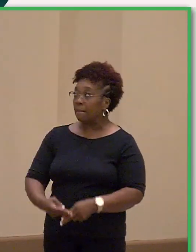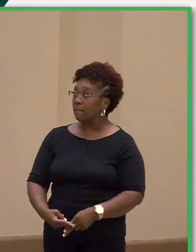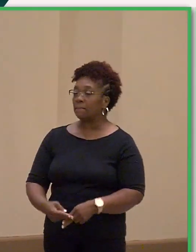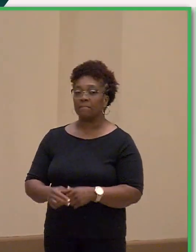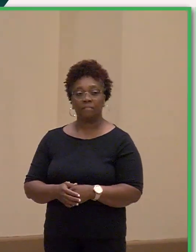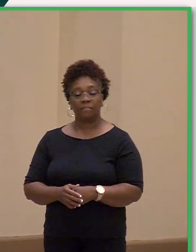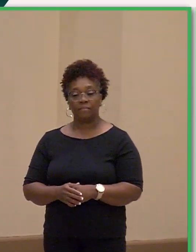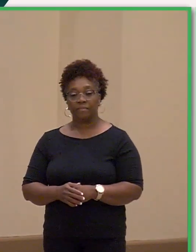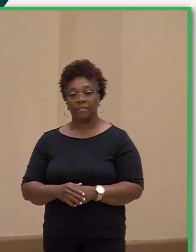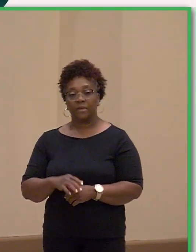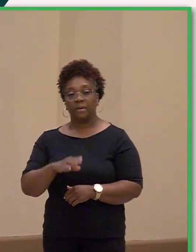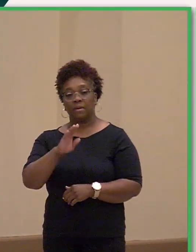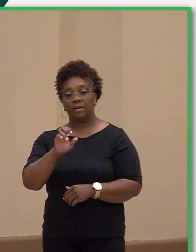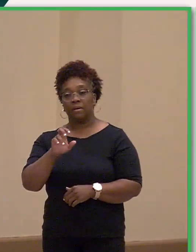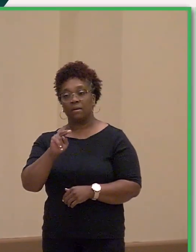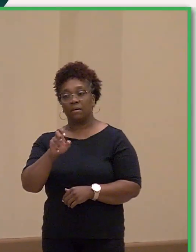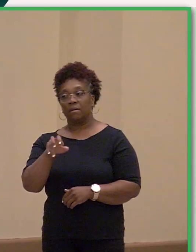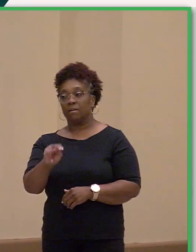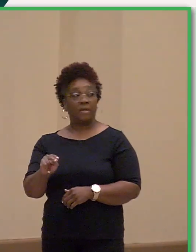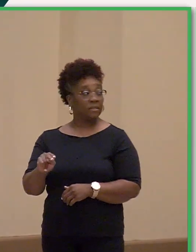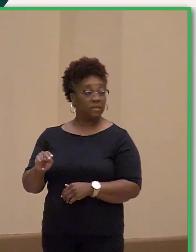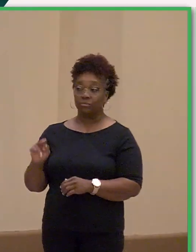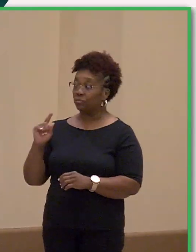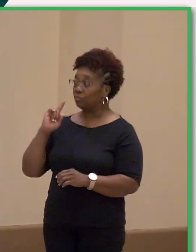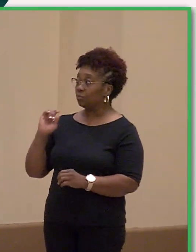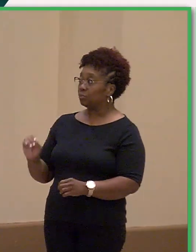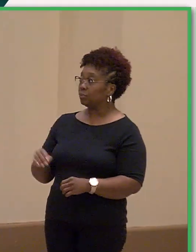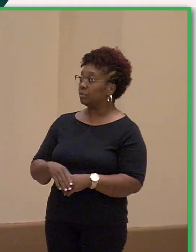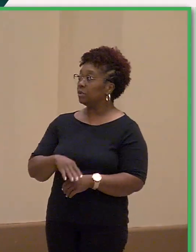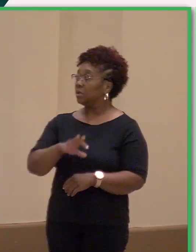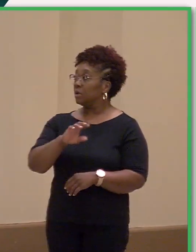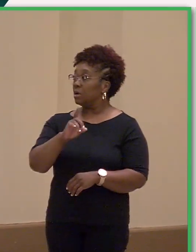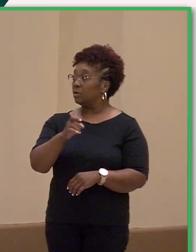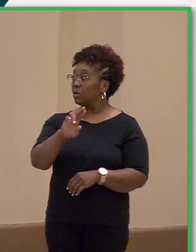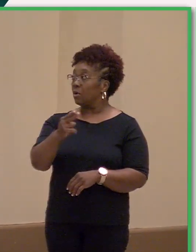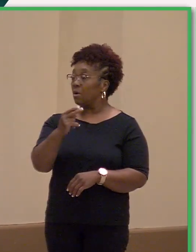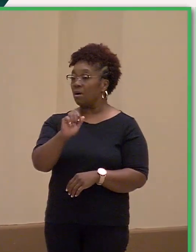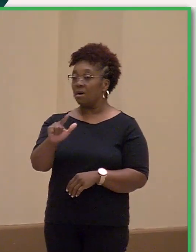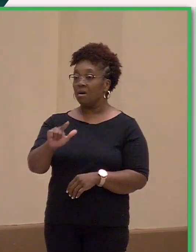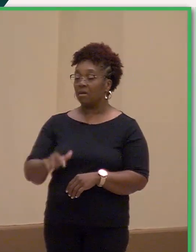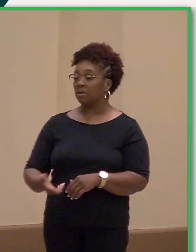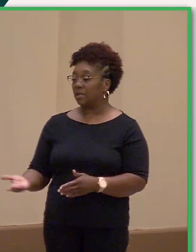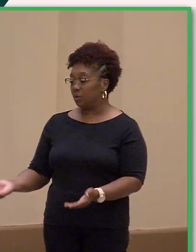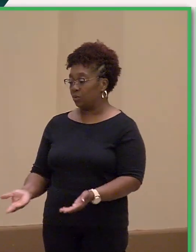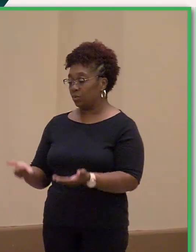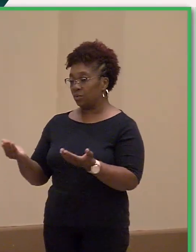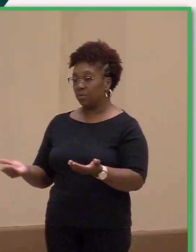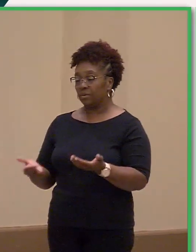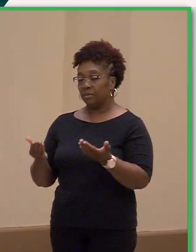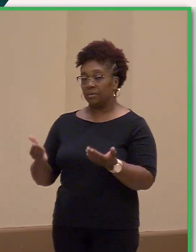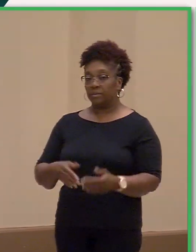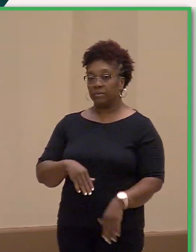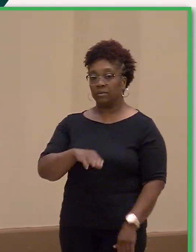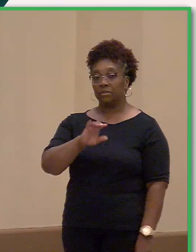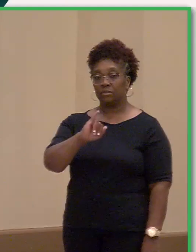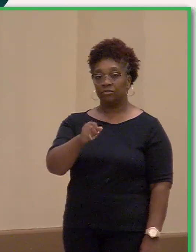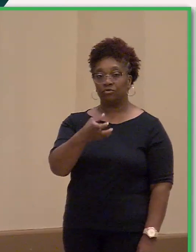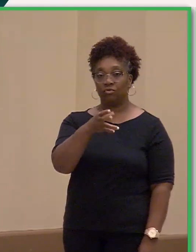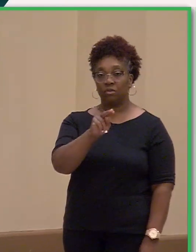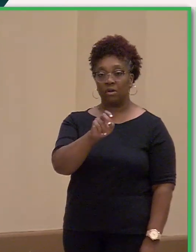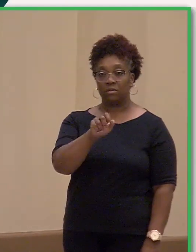Sure. Councilmember Scott Benson. Councilmember Fred Durhal III. Present. Councilmember Letitia Johnson.